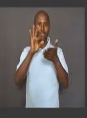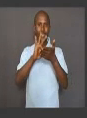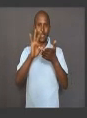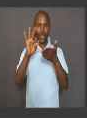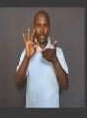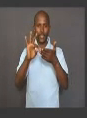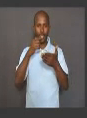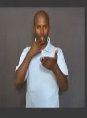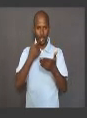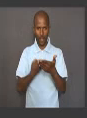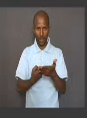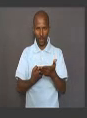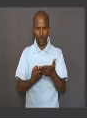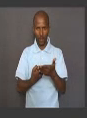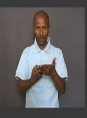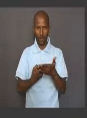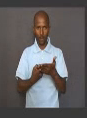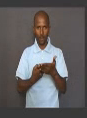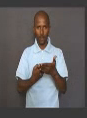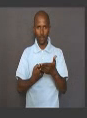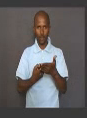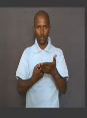Tally the data.